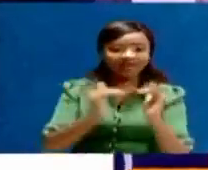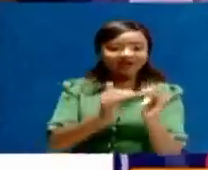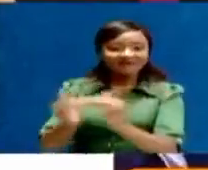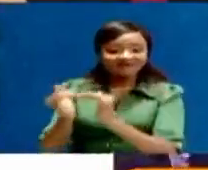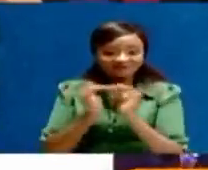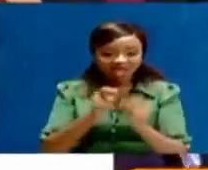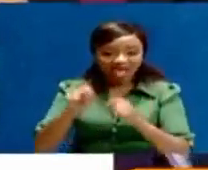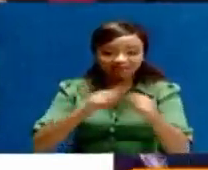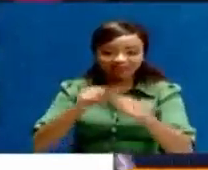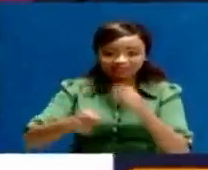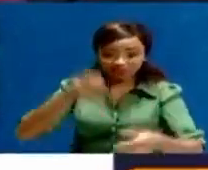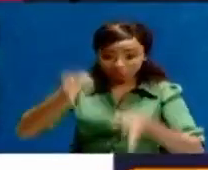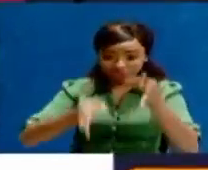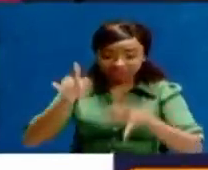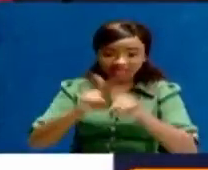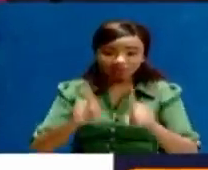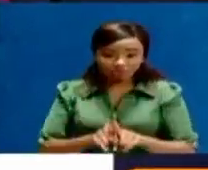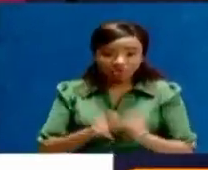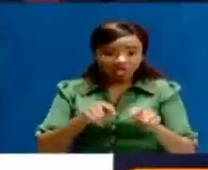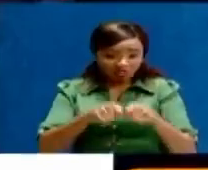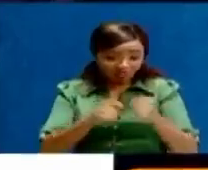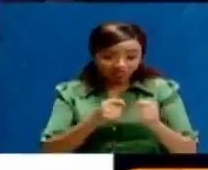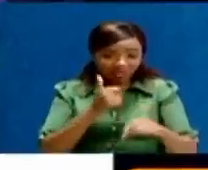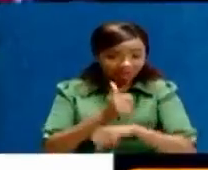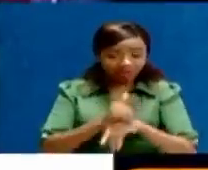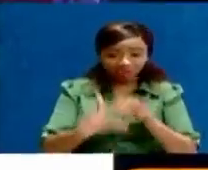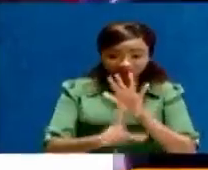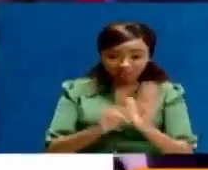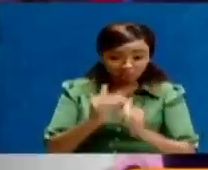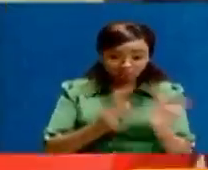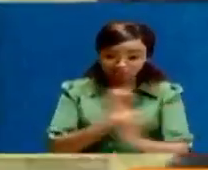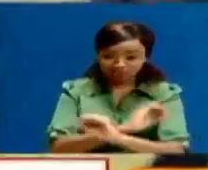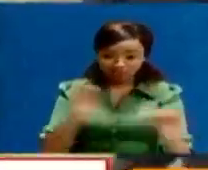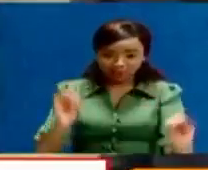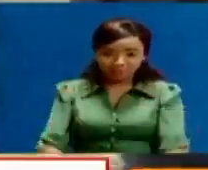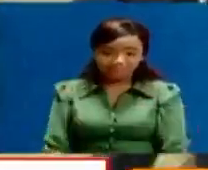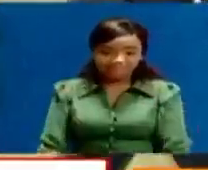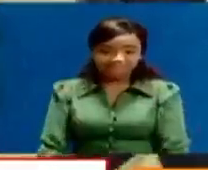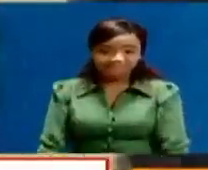administration of justice, as well as check abuse of the legal process. Hassan Mugambi, Citizen TV.